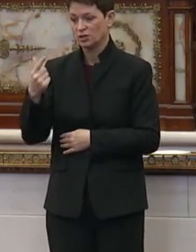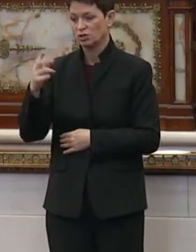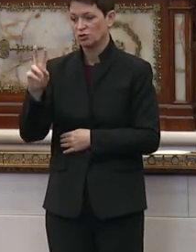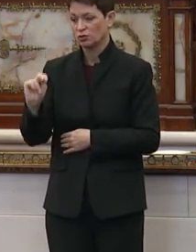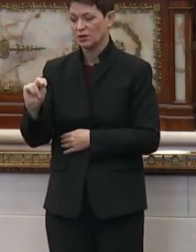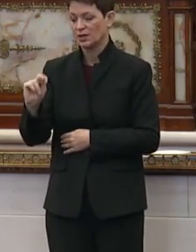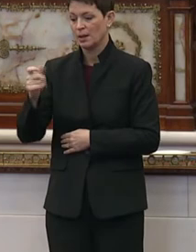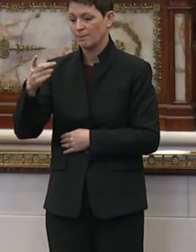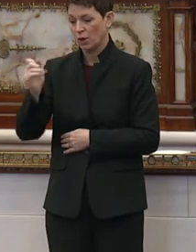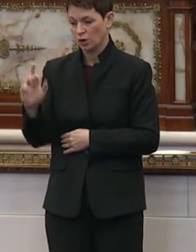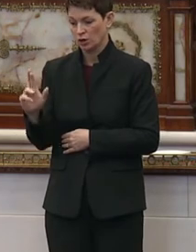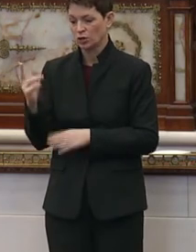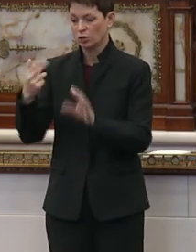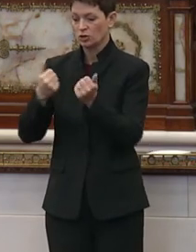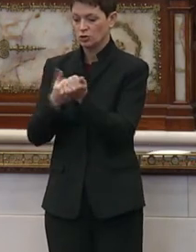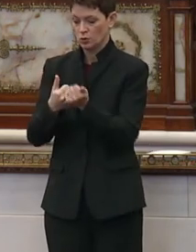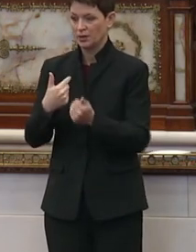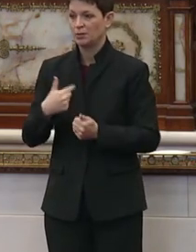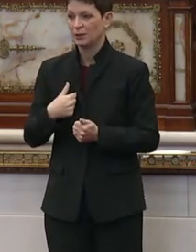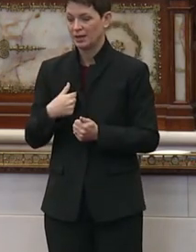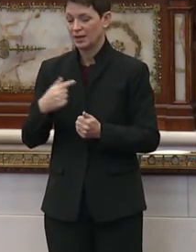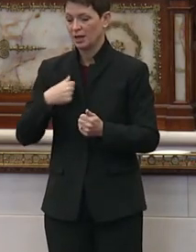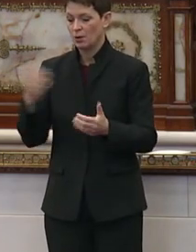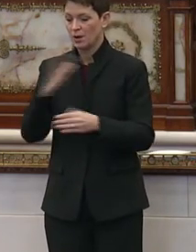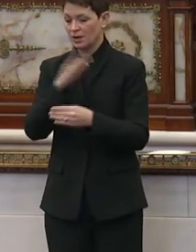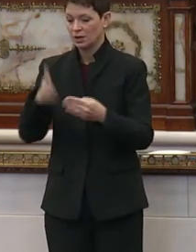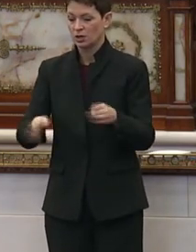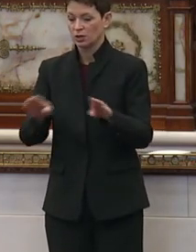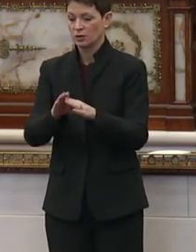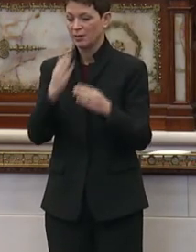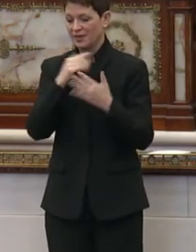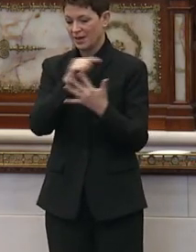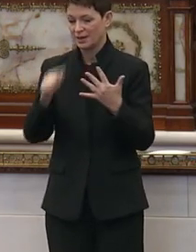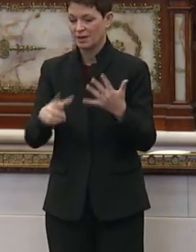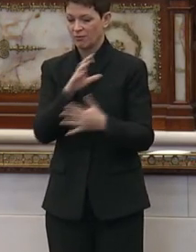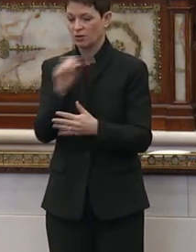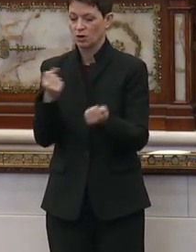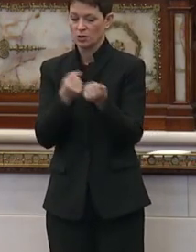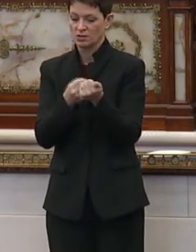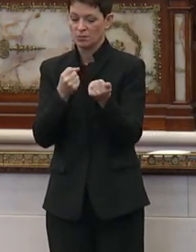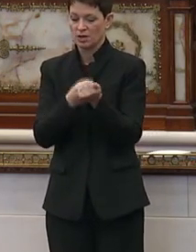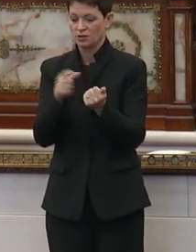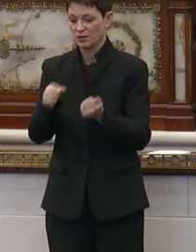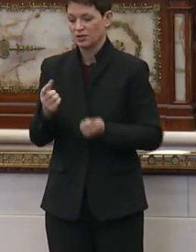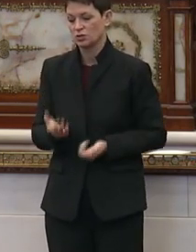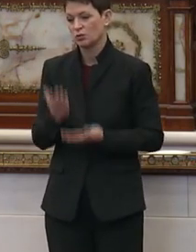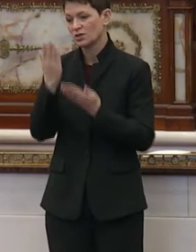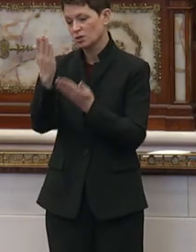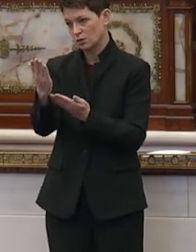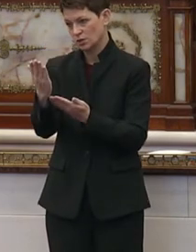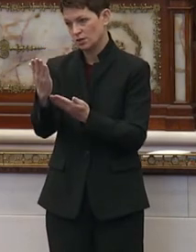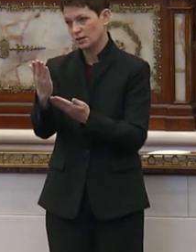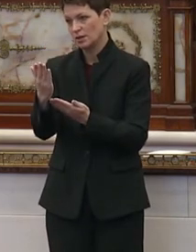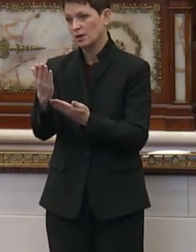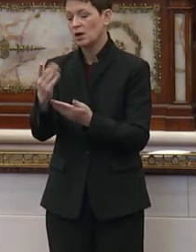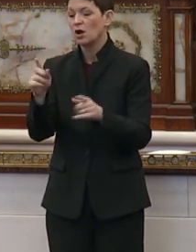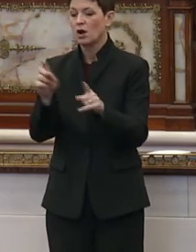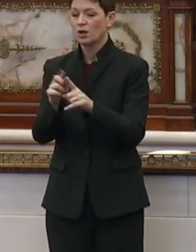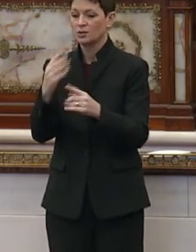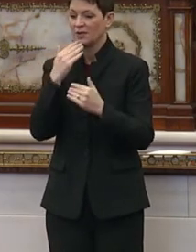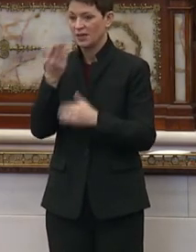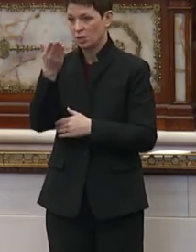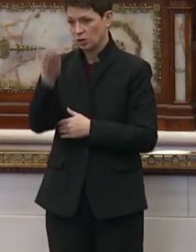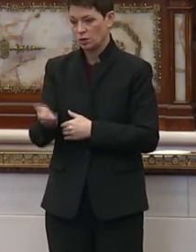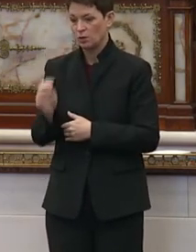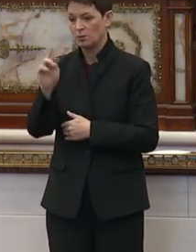Green, and Parker join me, and I want to conclude by thanking them for co-sponsorship of this resolution. And I want to particularly thank